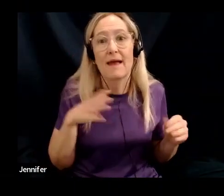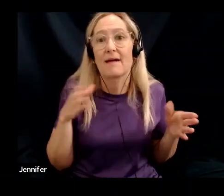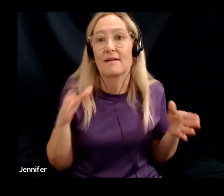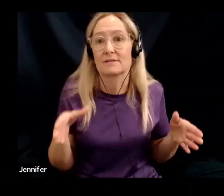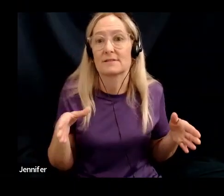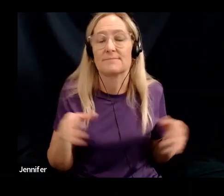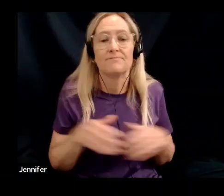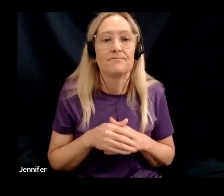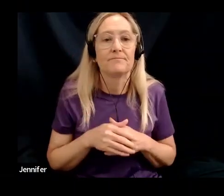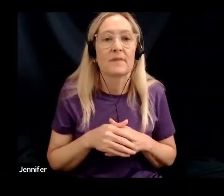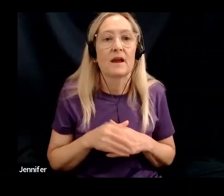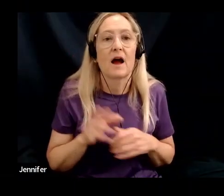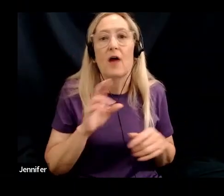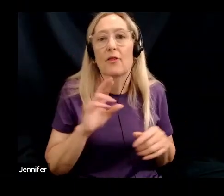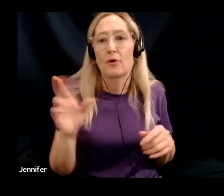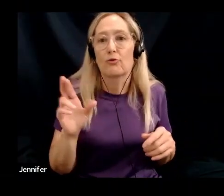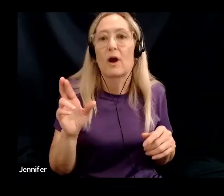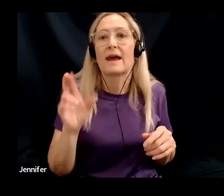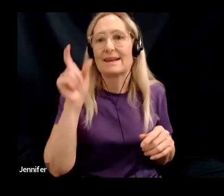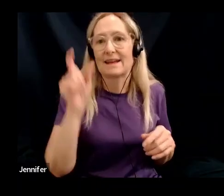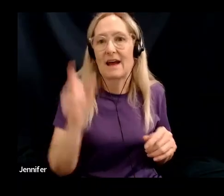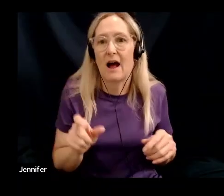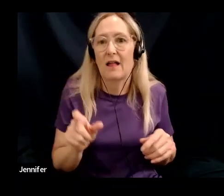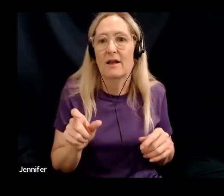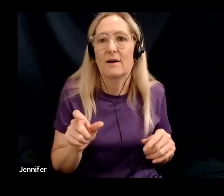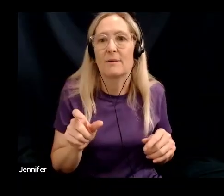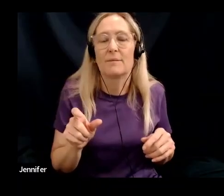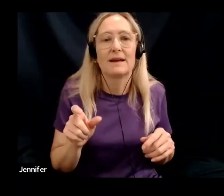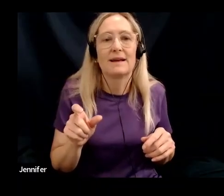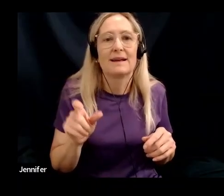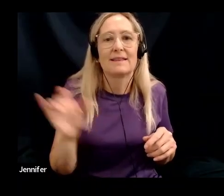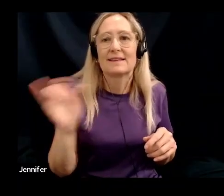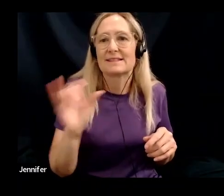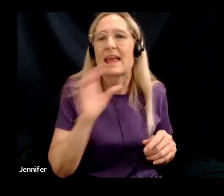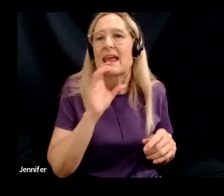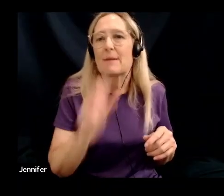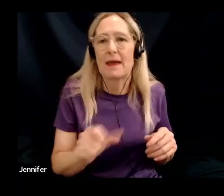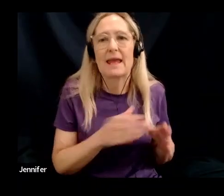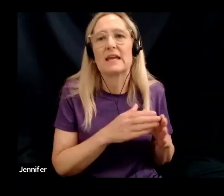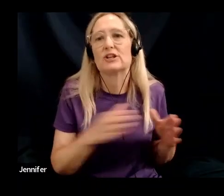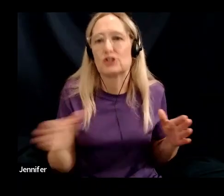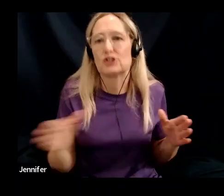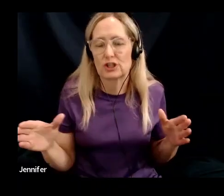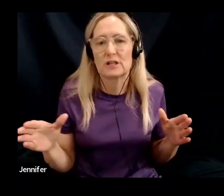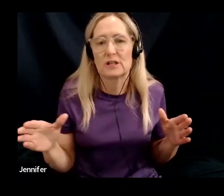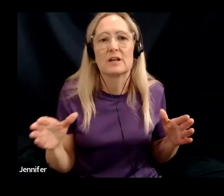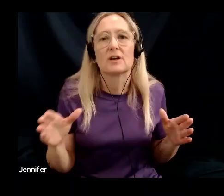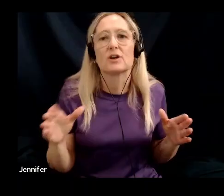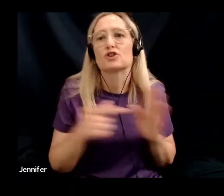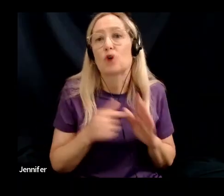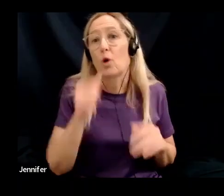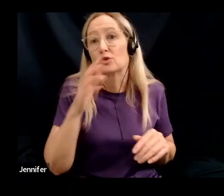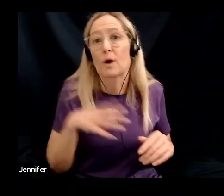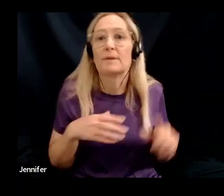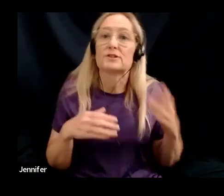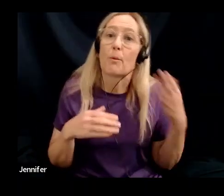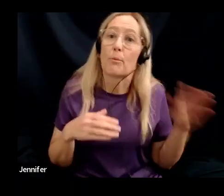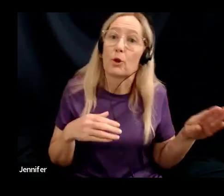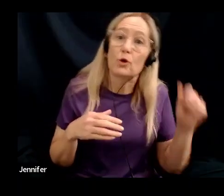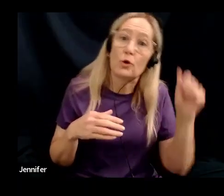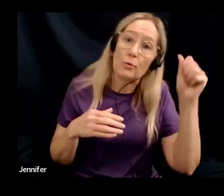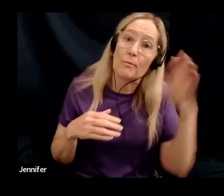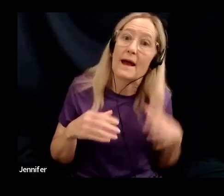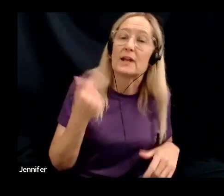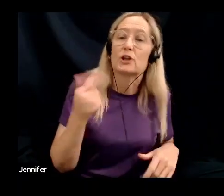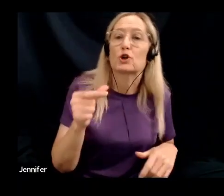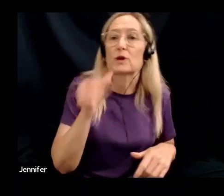have on the right-hand side, we have that same age brackets, but this is showing women. And so this